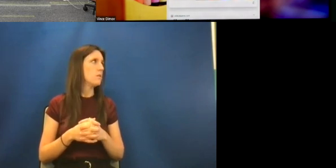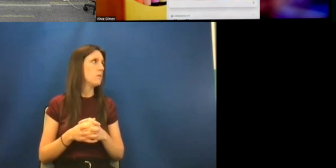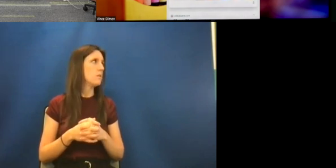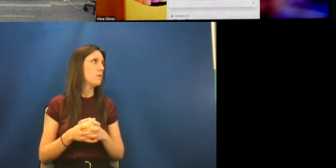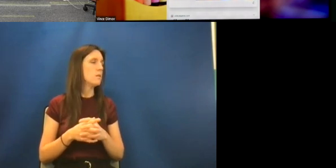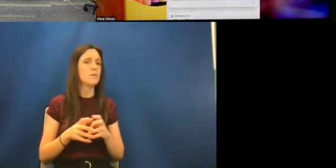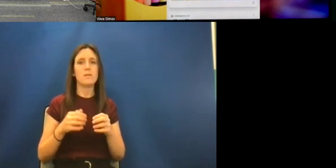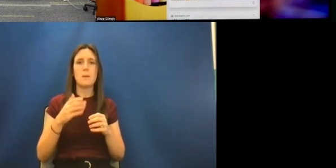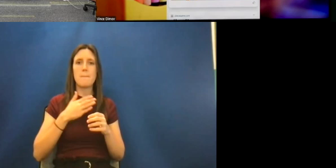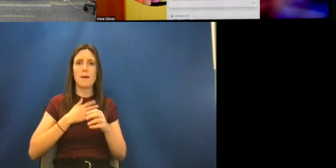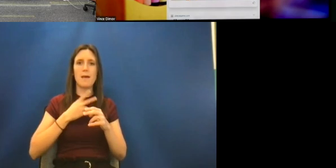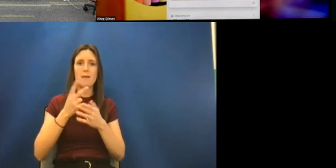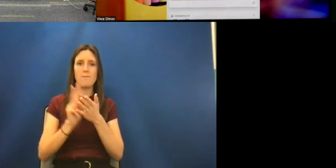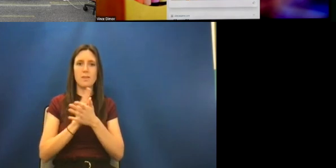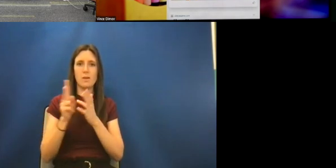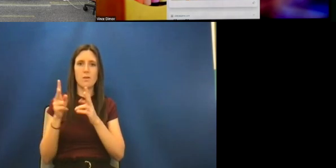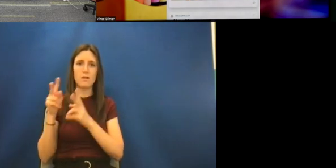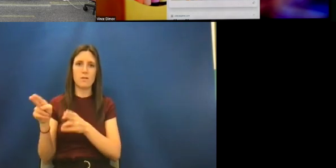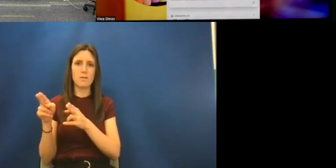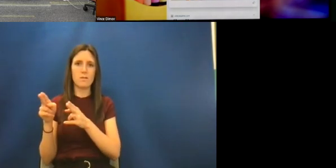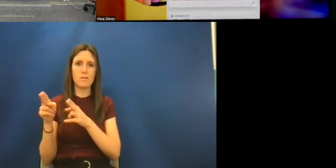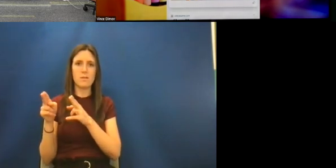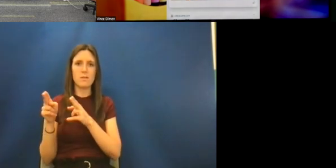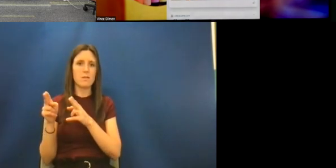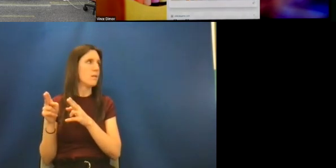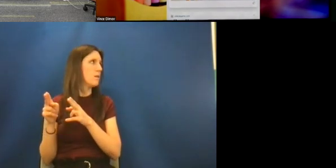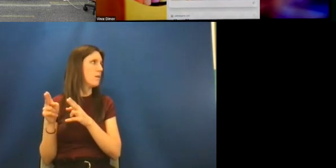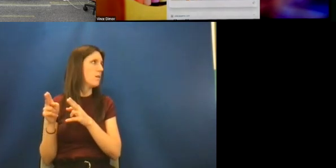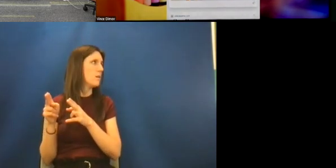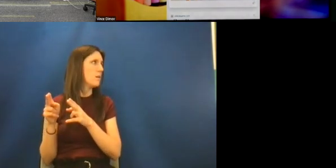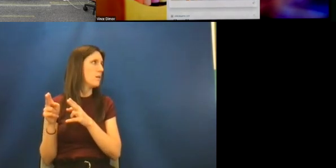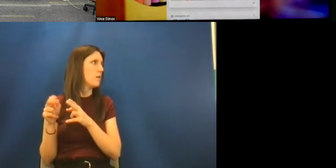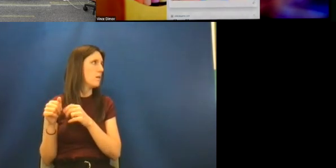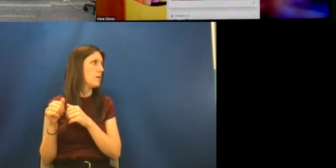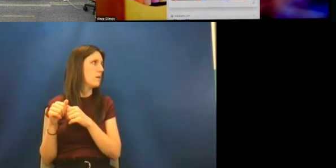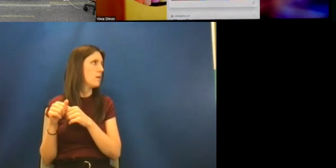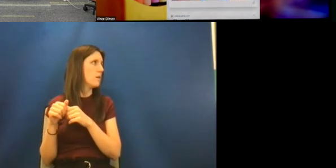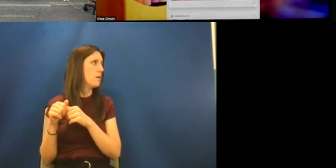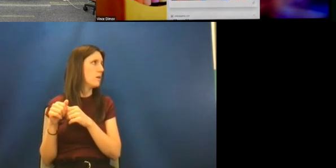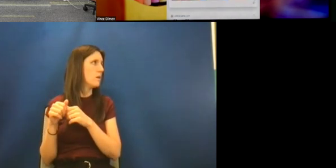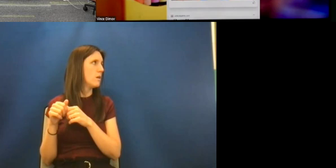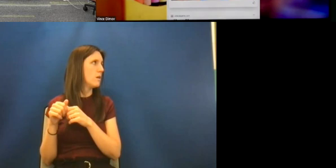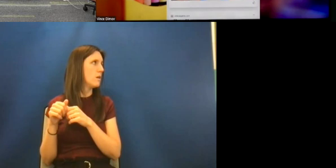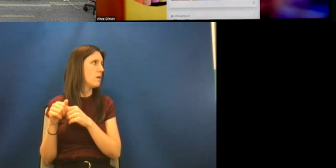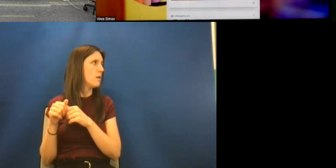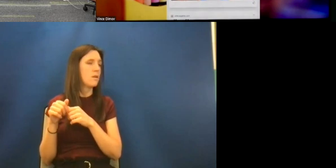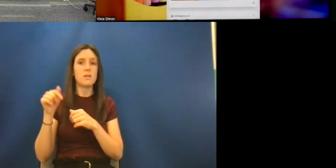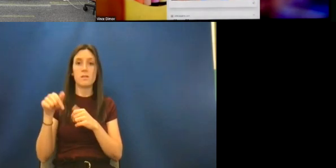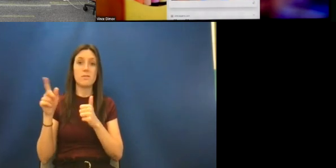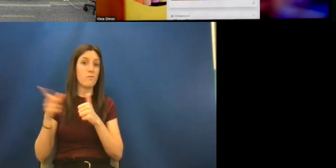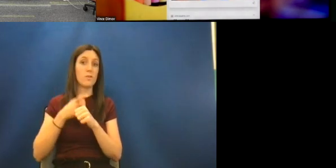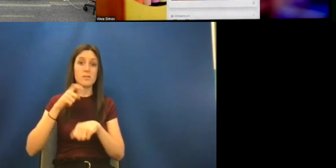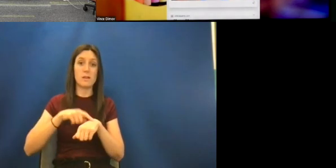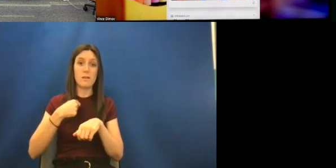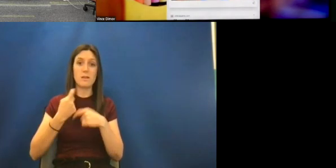I cropped the video, like she was sitting like that for a long time, so I was like, okay, this is not working. So this is the first time I've done this with a